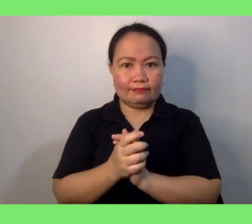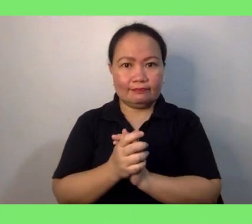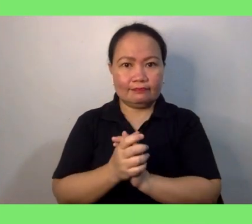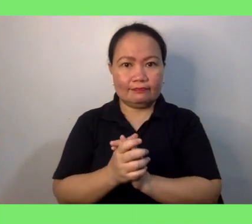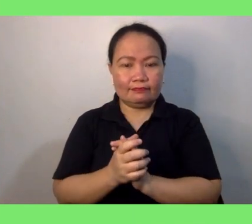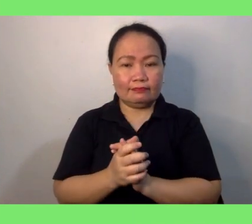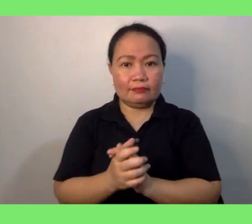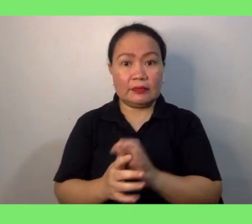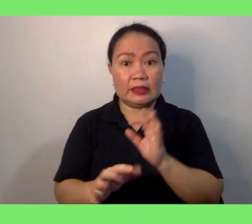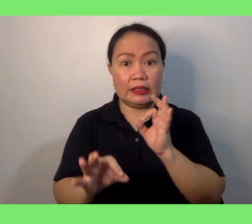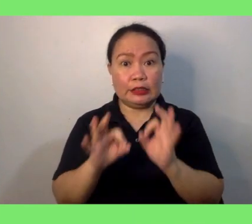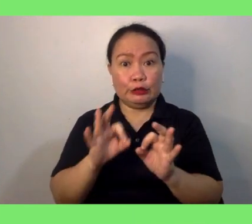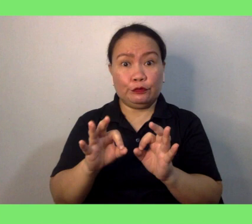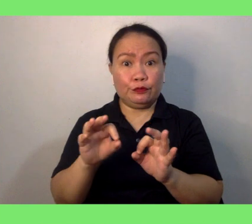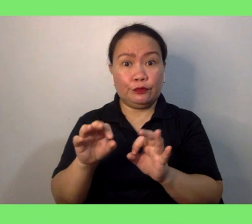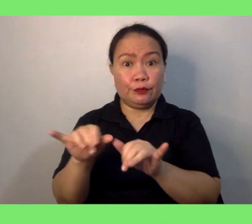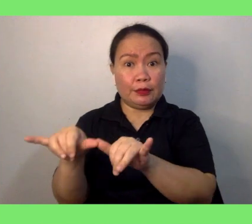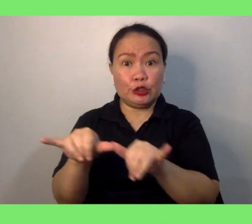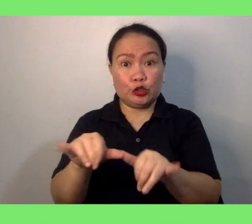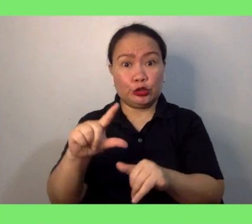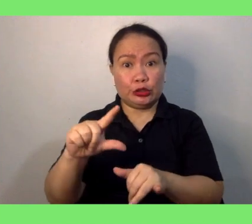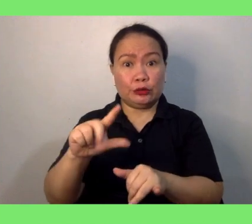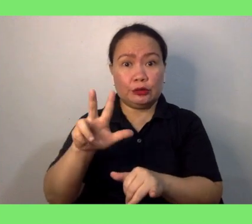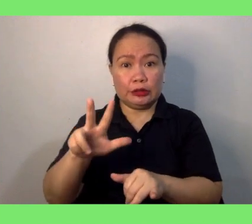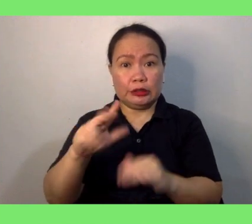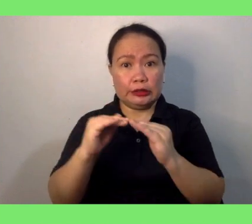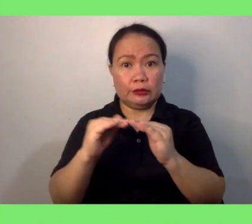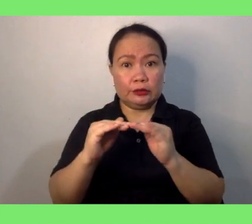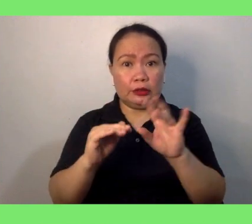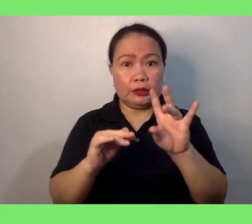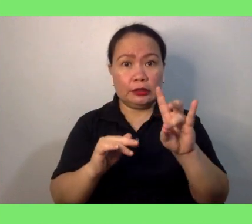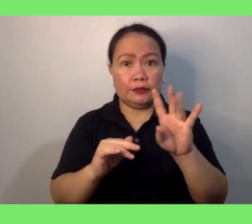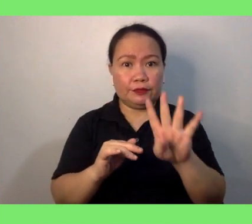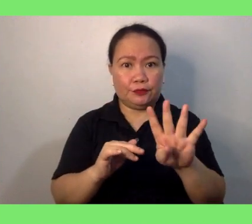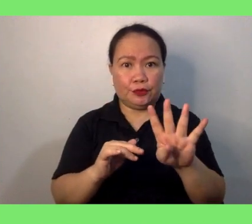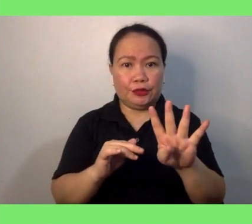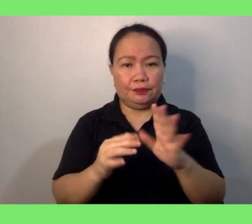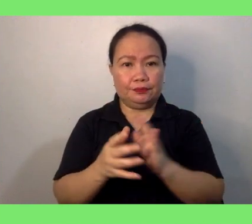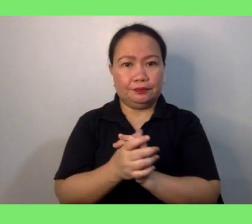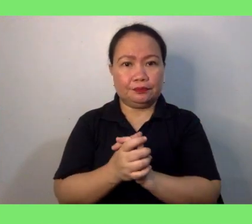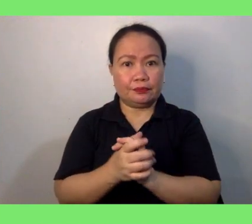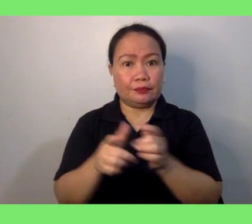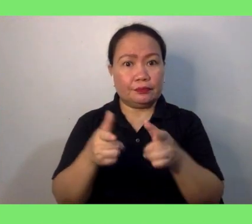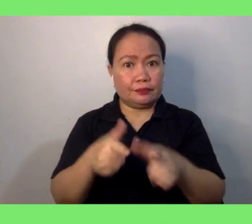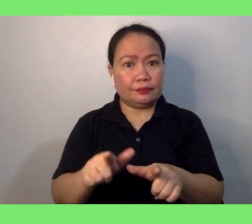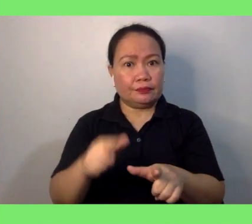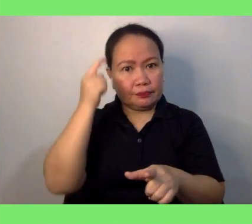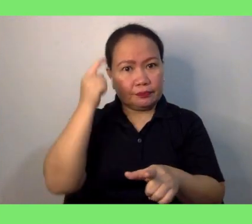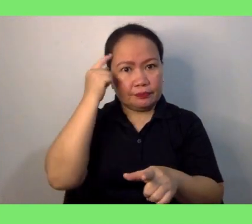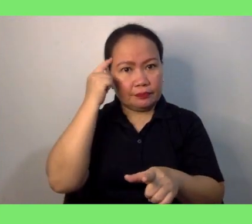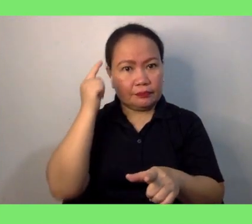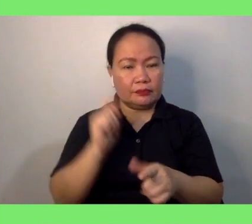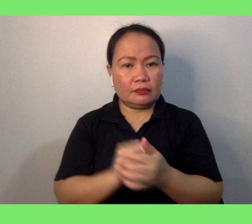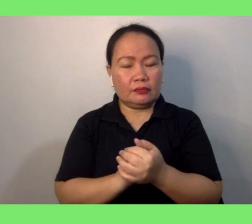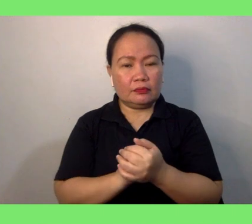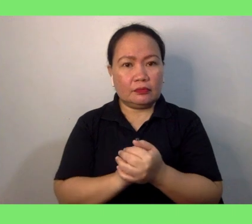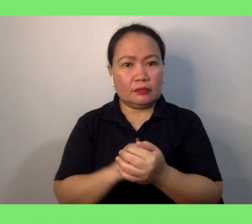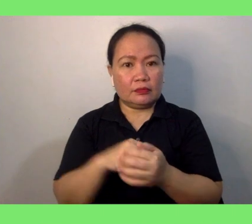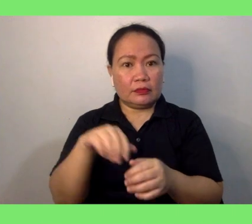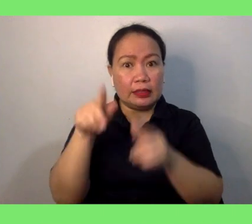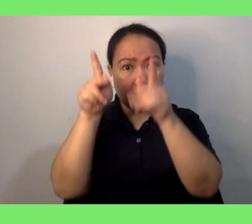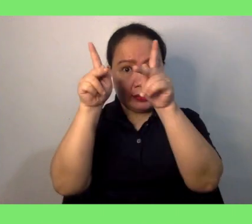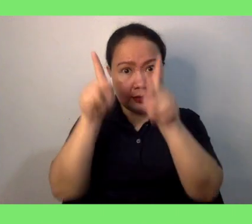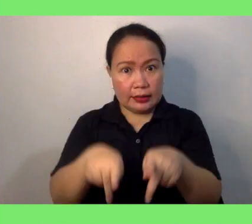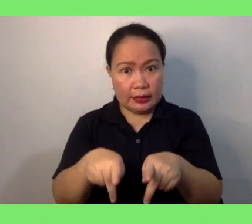Suppose that the measure of angle 3 is equal to 74. So let us assume that line